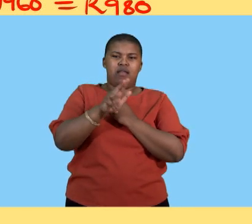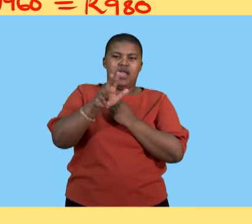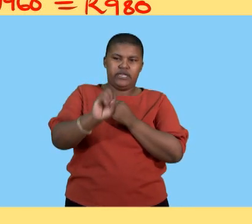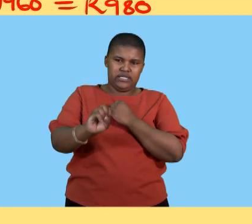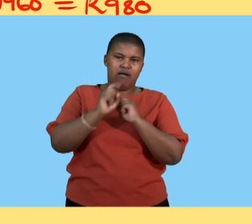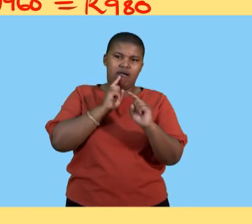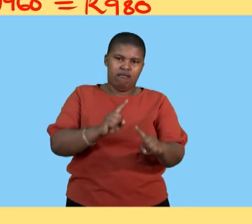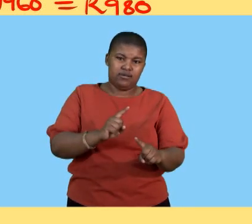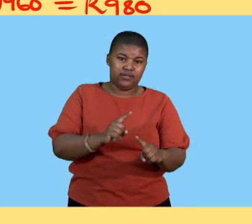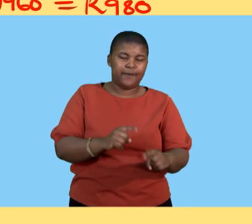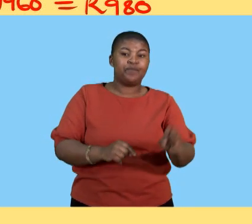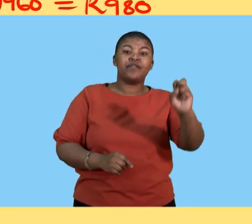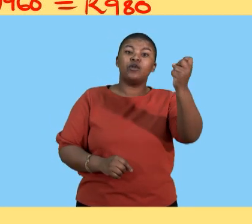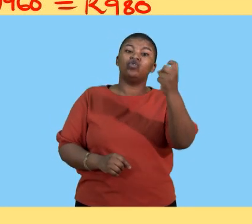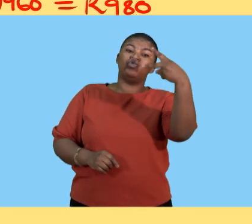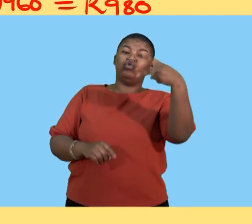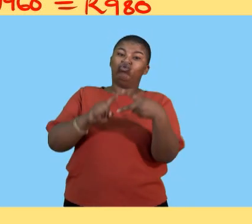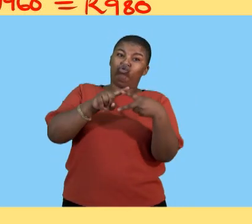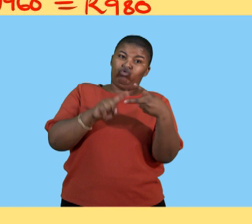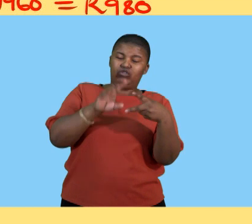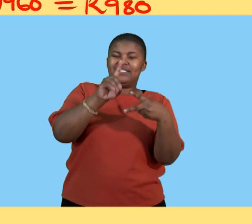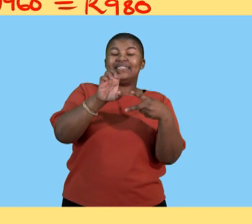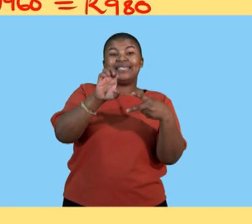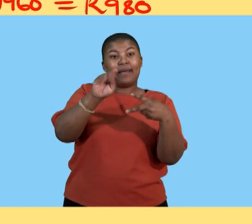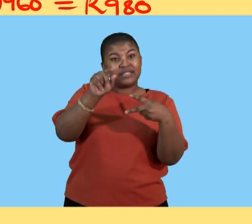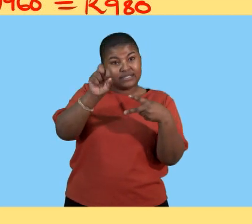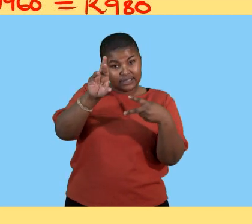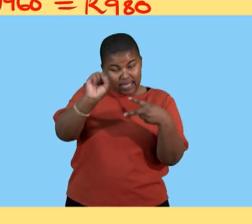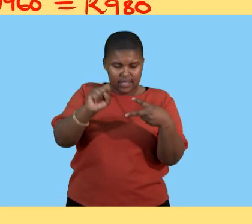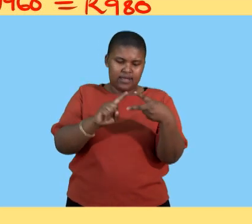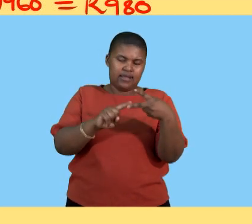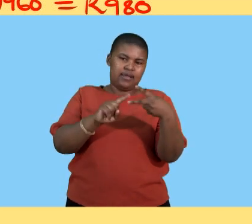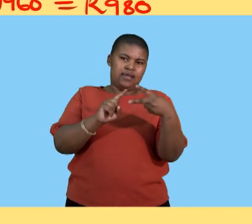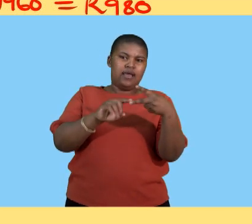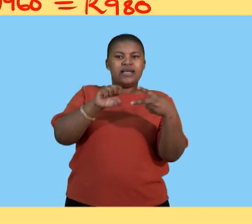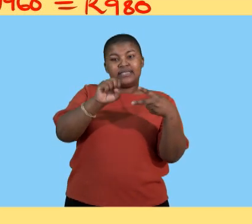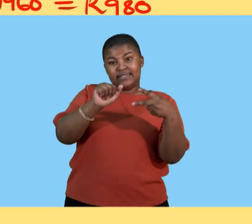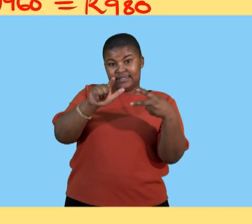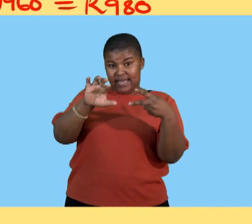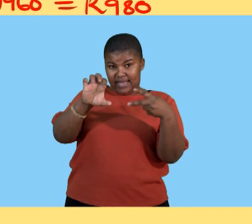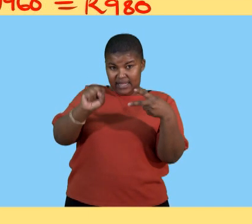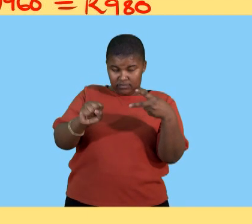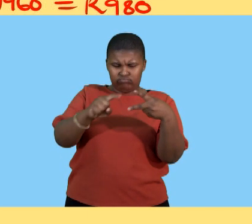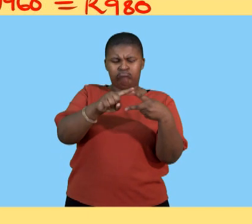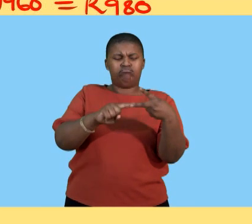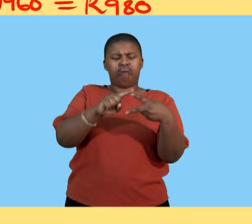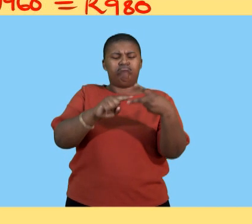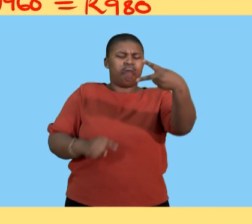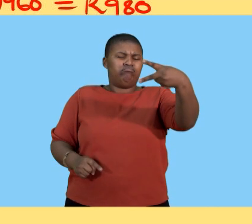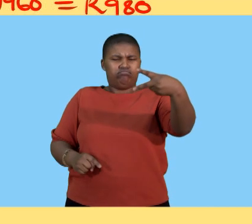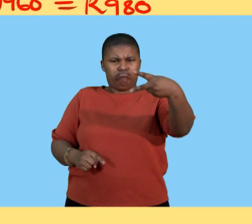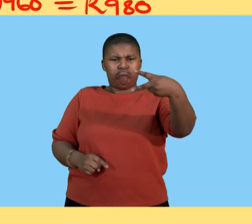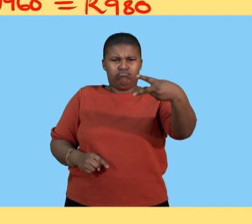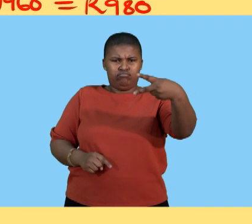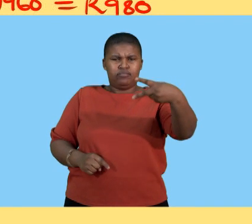980. So the first two accounts, that is my debtors control, we're talking note number 5, trade and